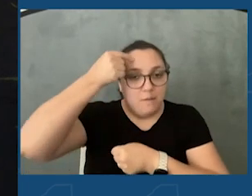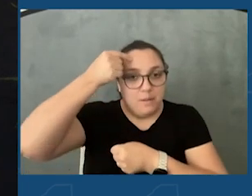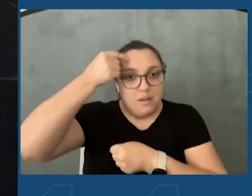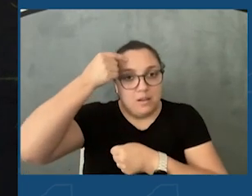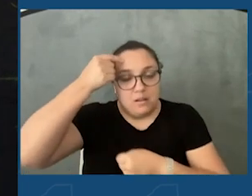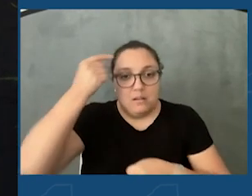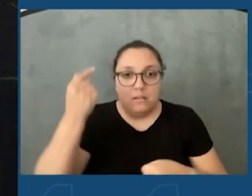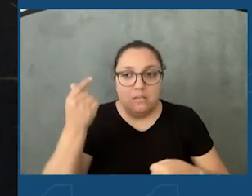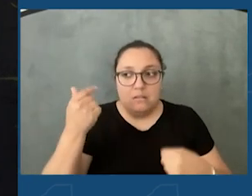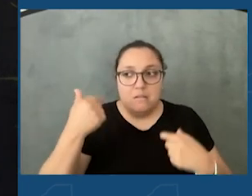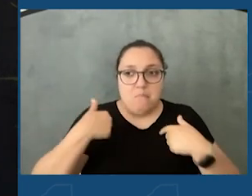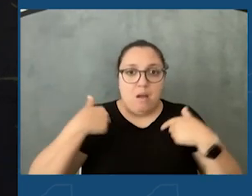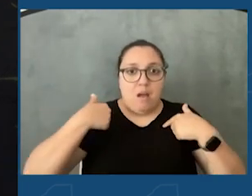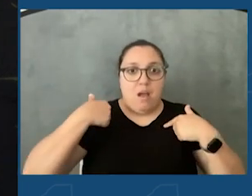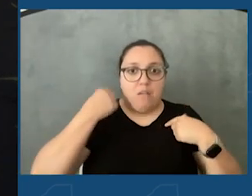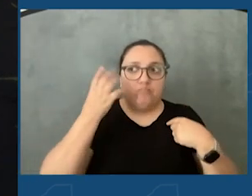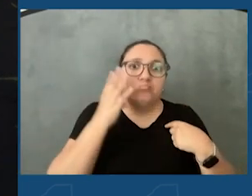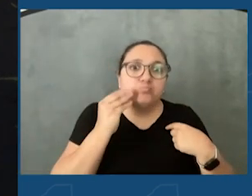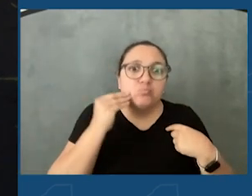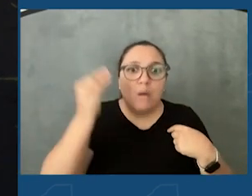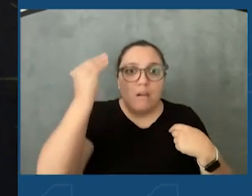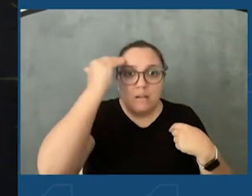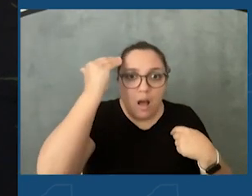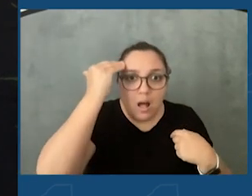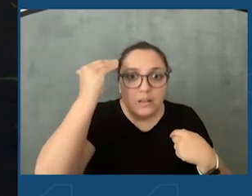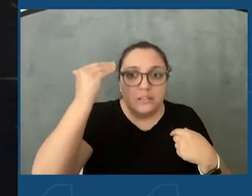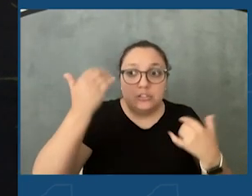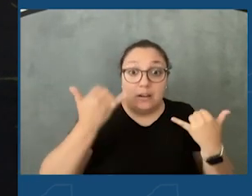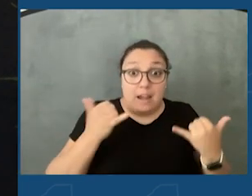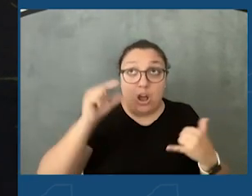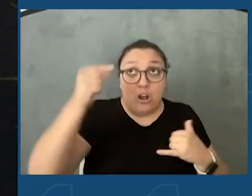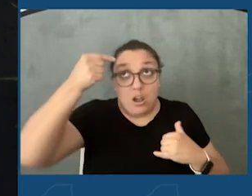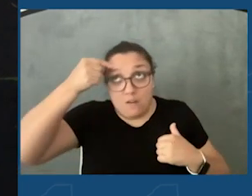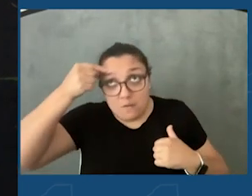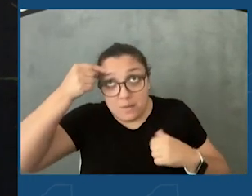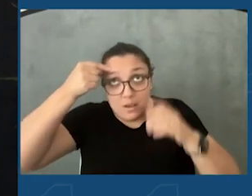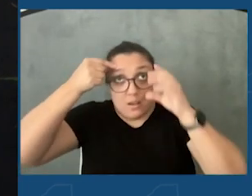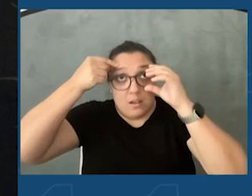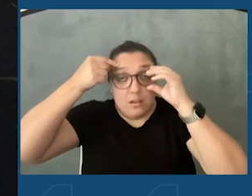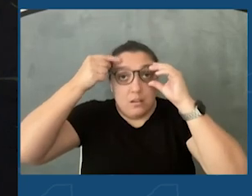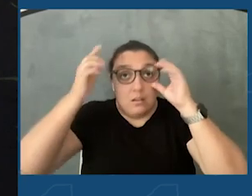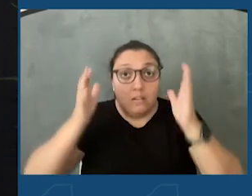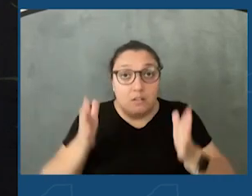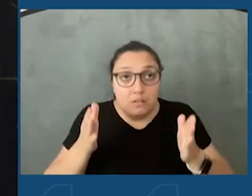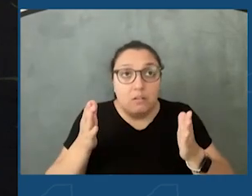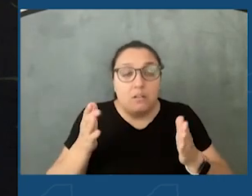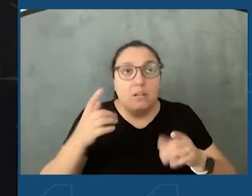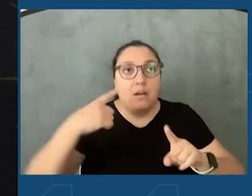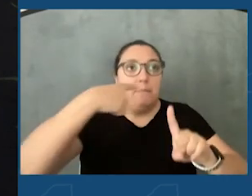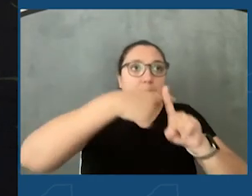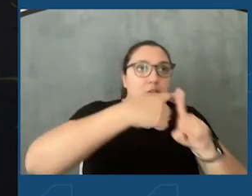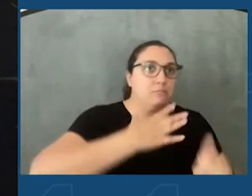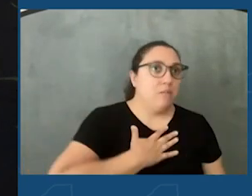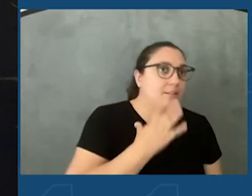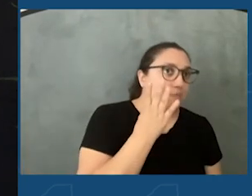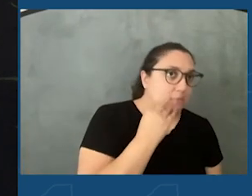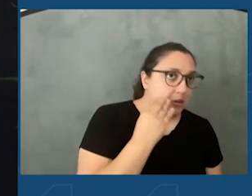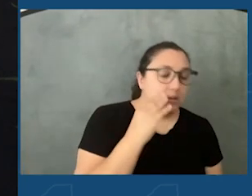knowledge to this position as governor, we can blend the two together and help our local communities realize the visions that they